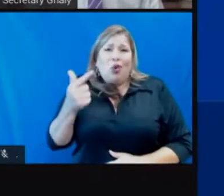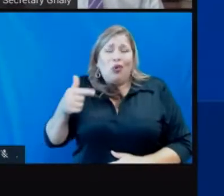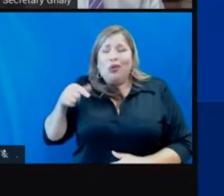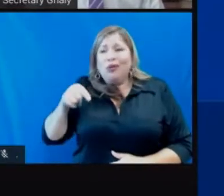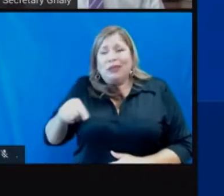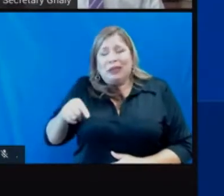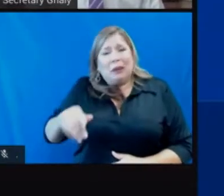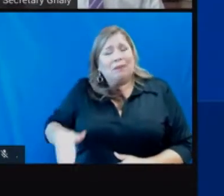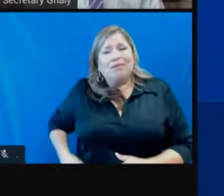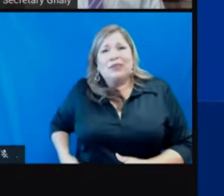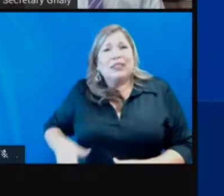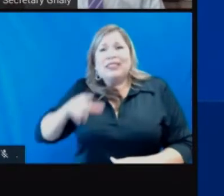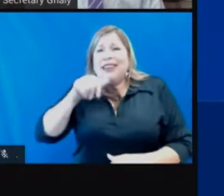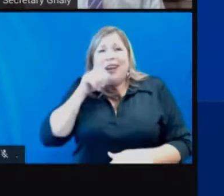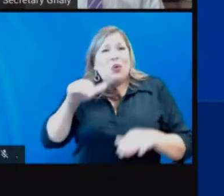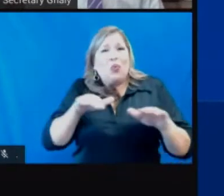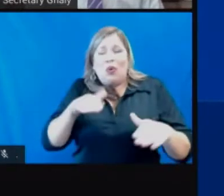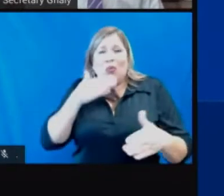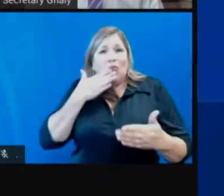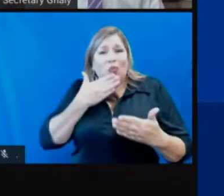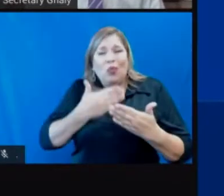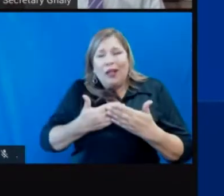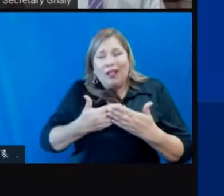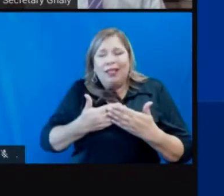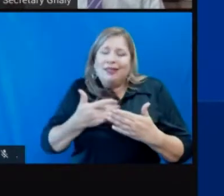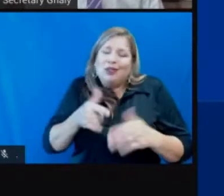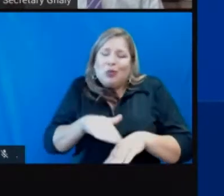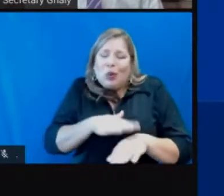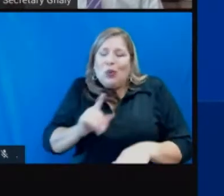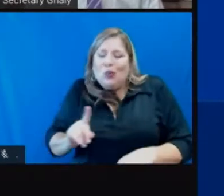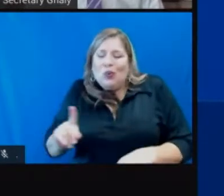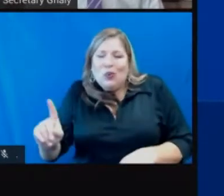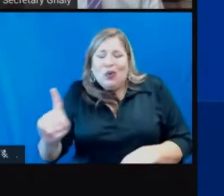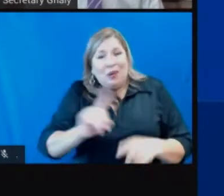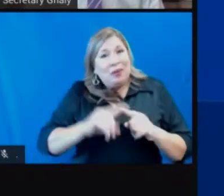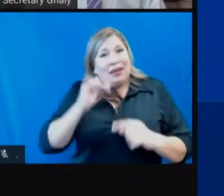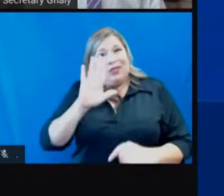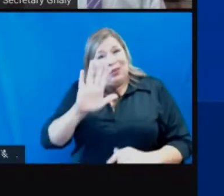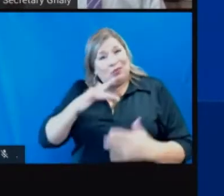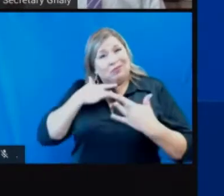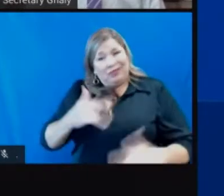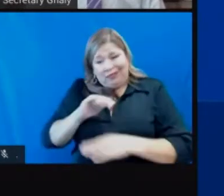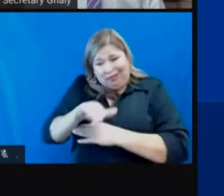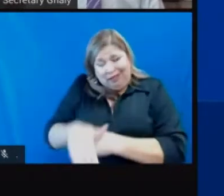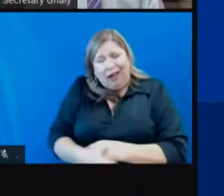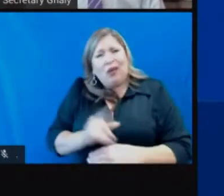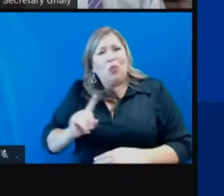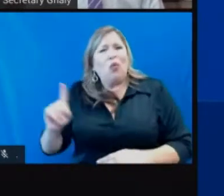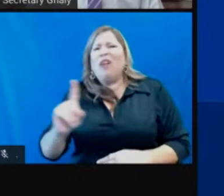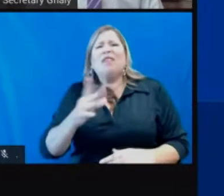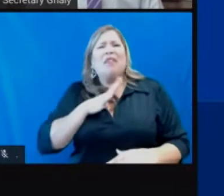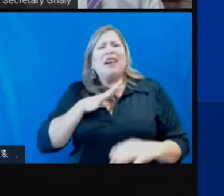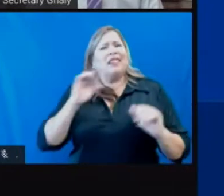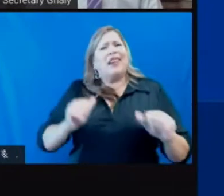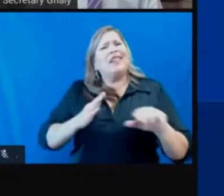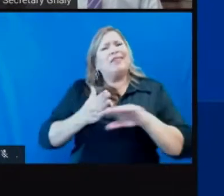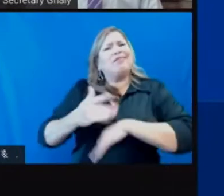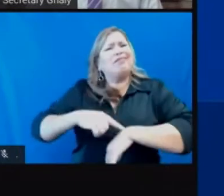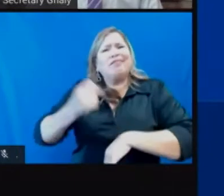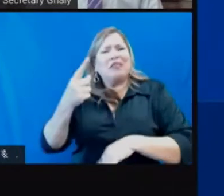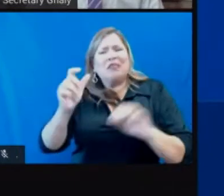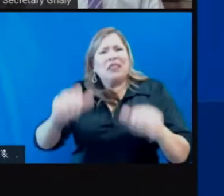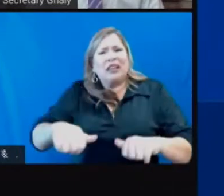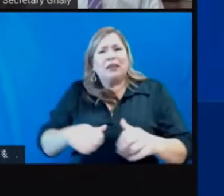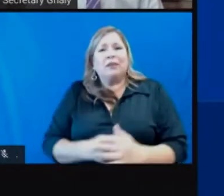yes, I can walk my dog at 11 p.m. if that's your tradition and routine. And for restaurants that close their